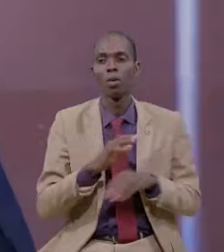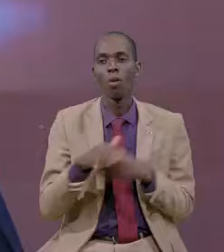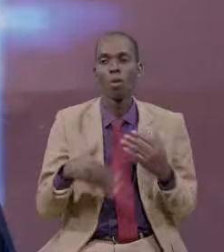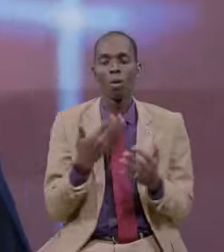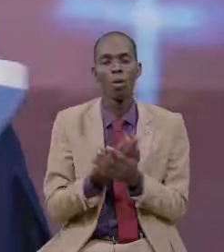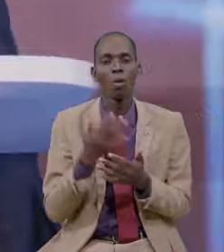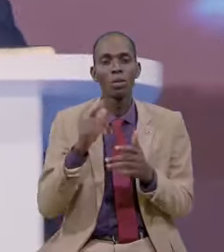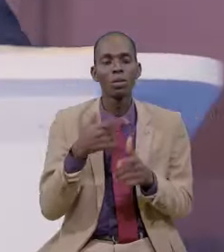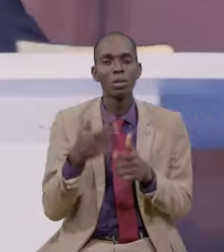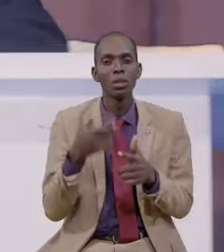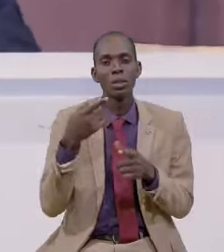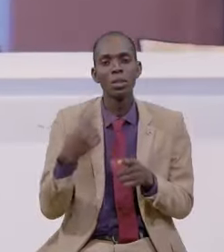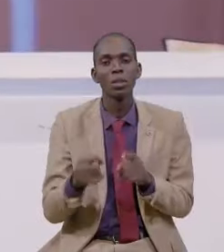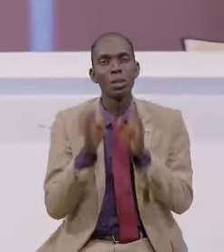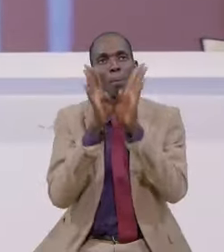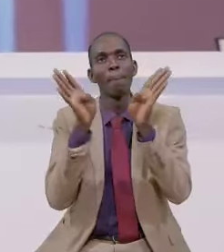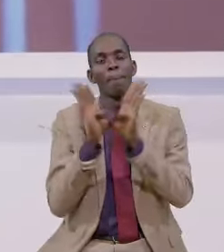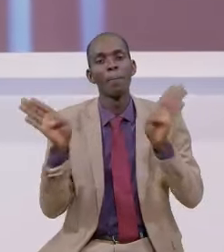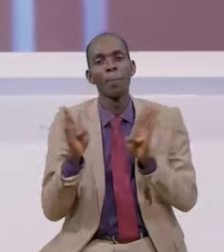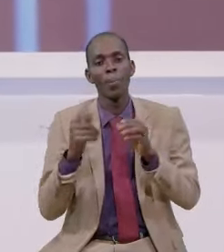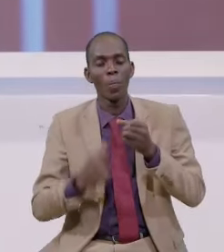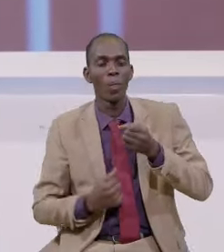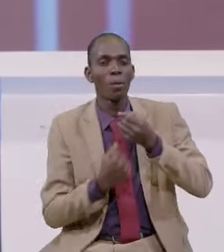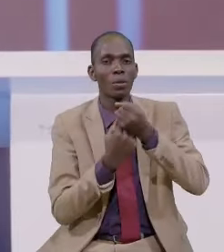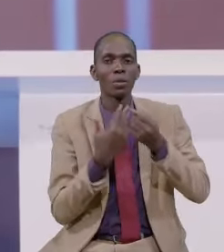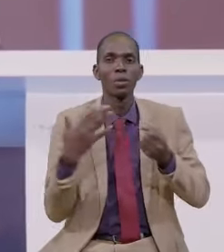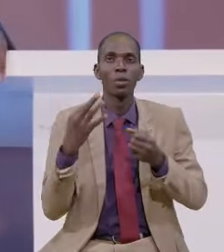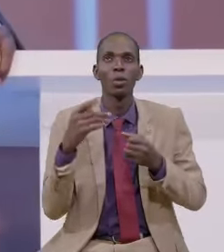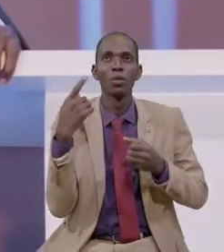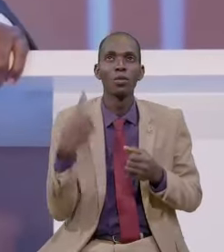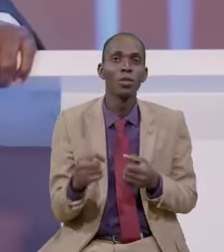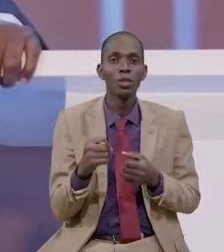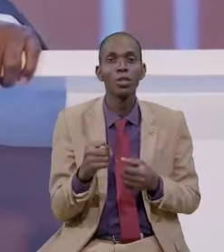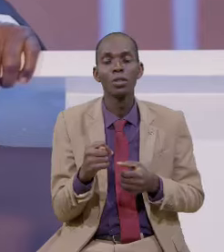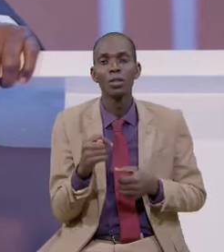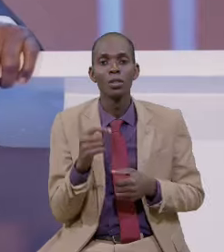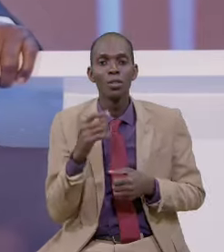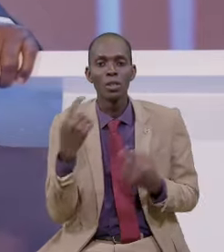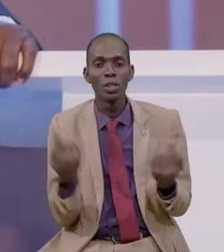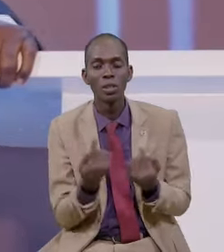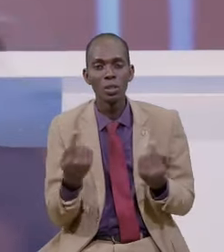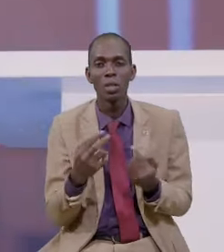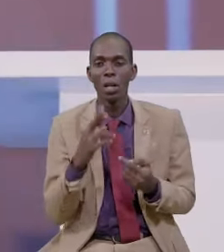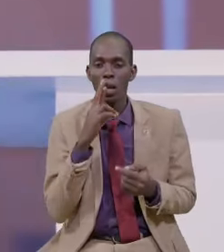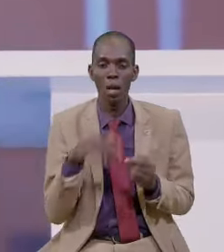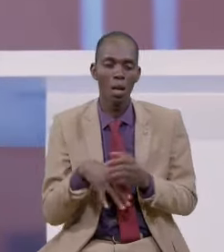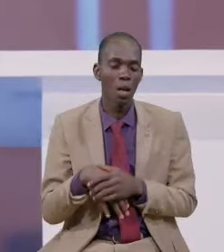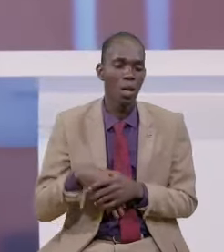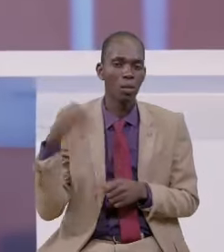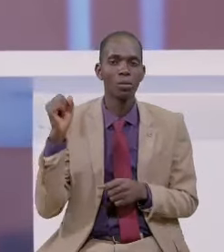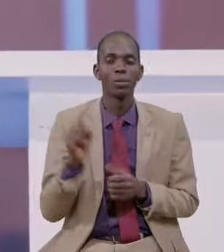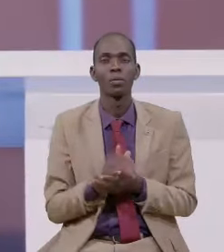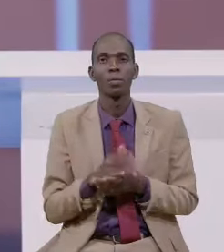the fruits are cut off. All the outward, external sins are cut off. Now